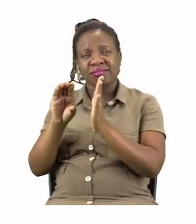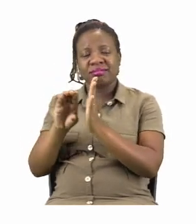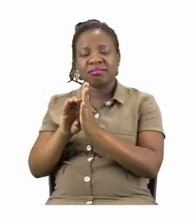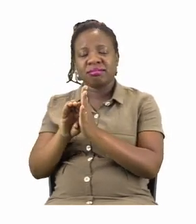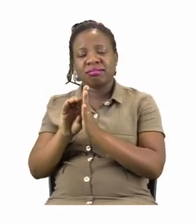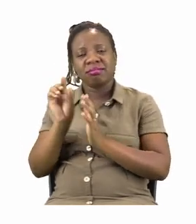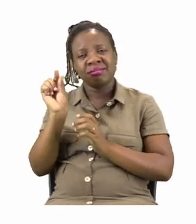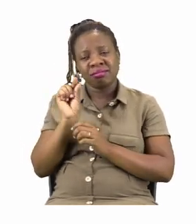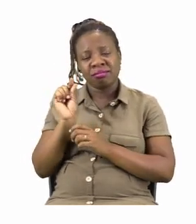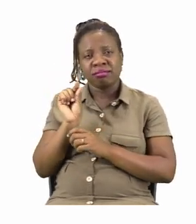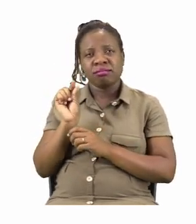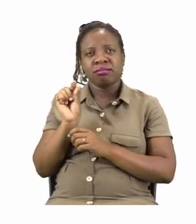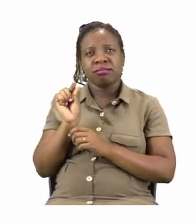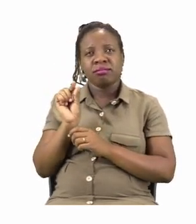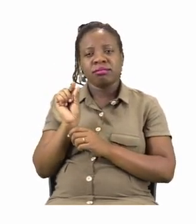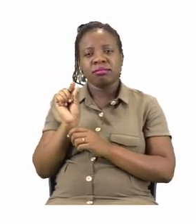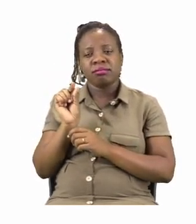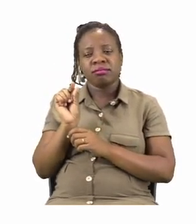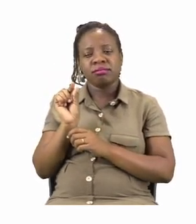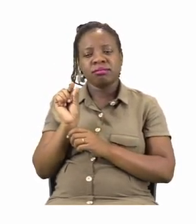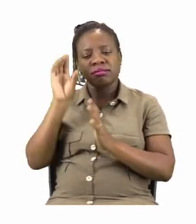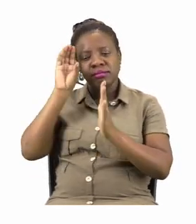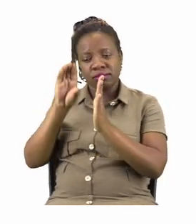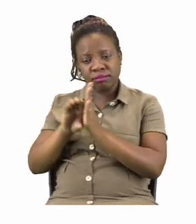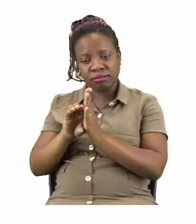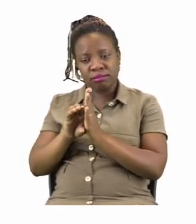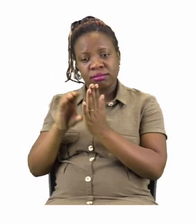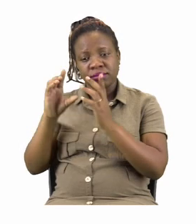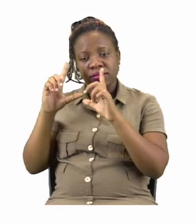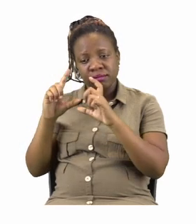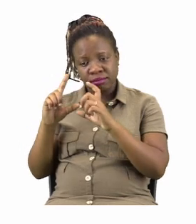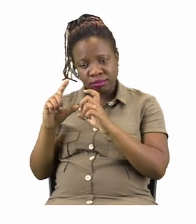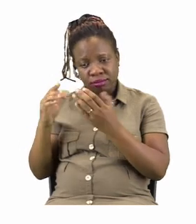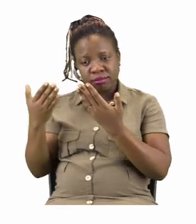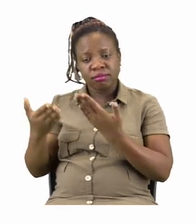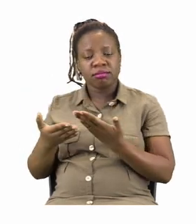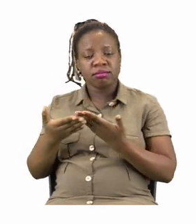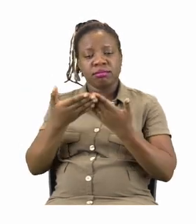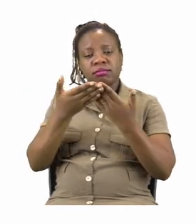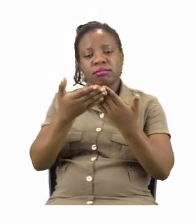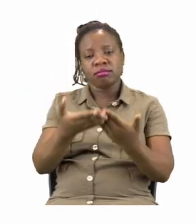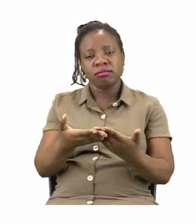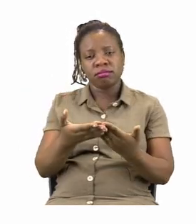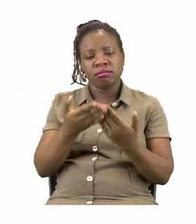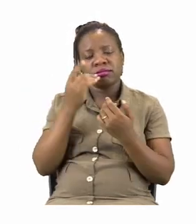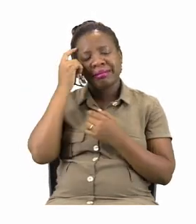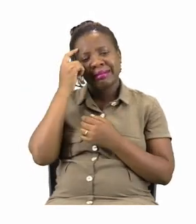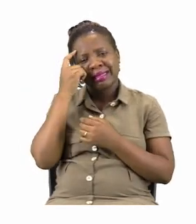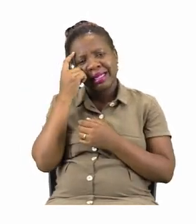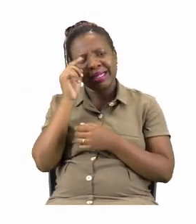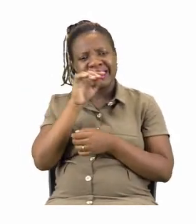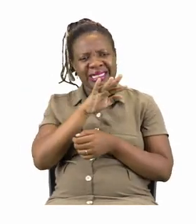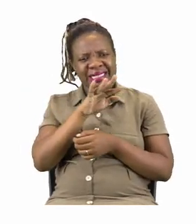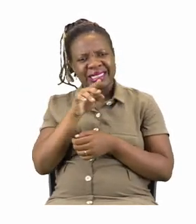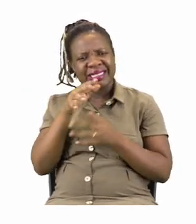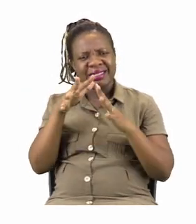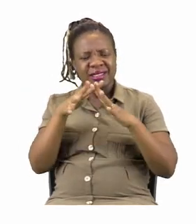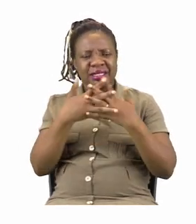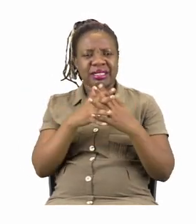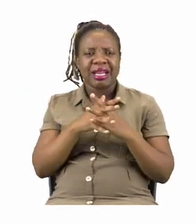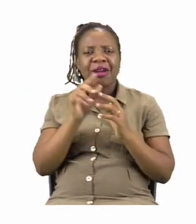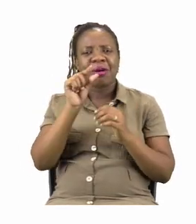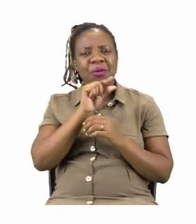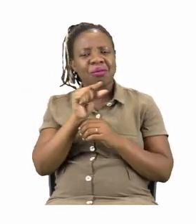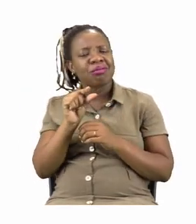these pictures can help you to form your words. Now let's quickly have a look